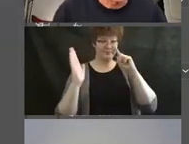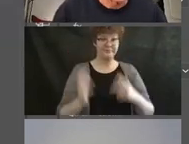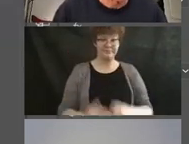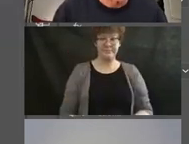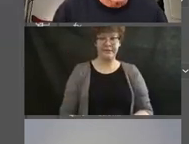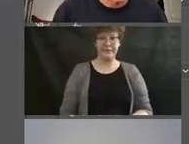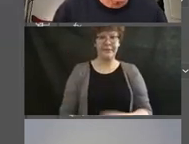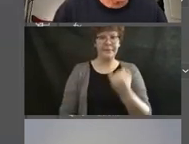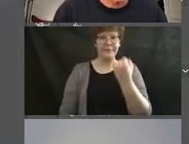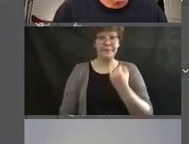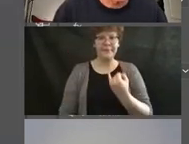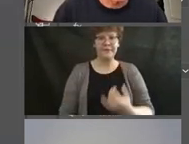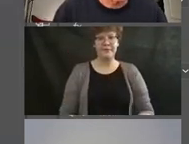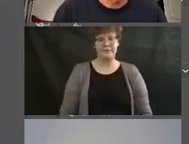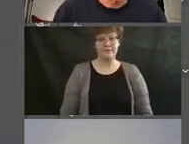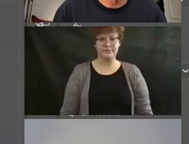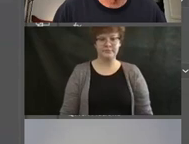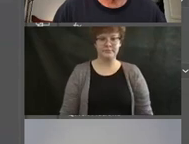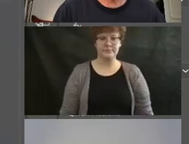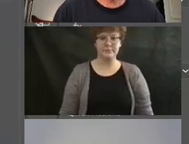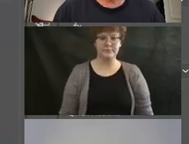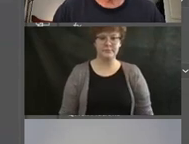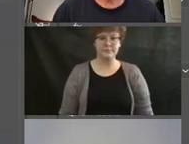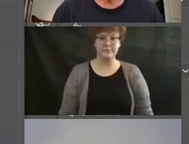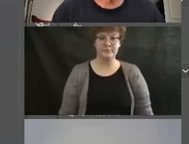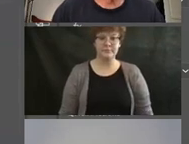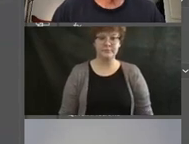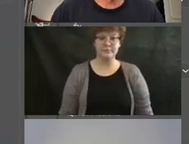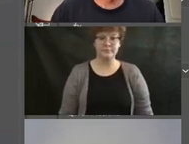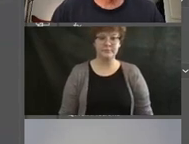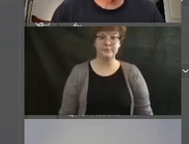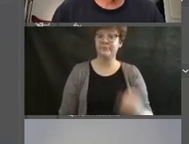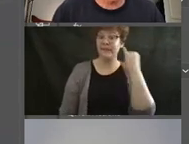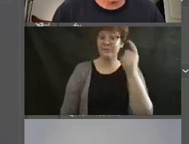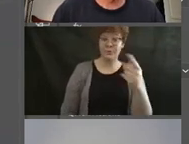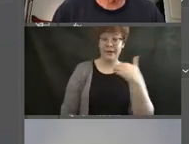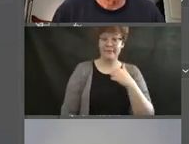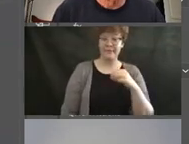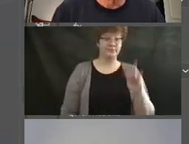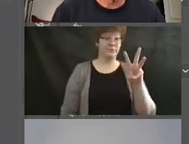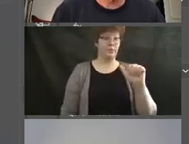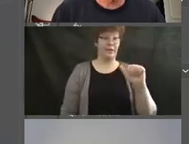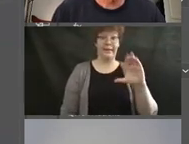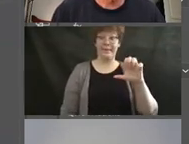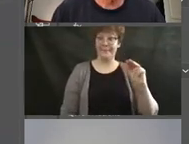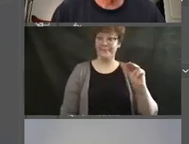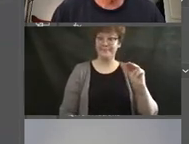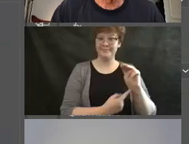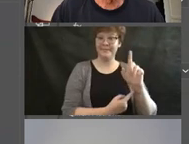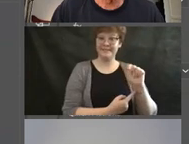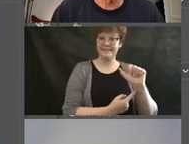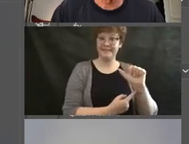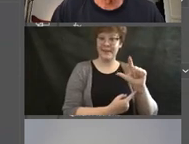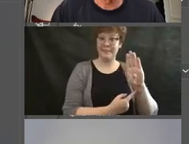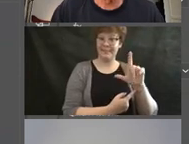thin. Now I can come down here, and if you have a Wacom tablet or you're working with your mouse, then we can come in here and we